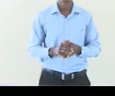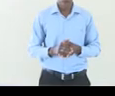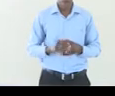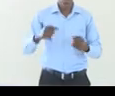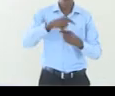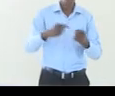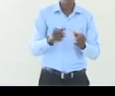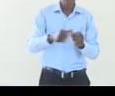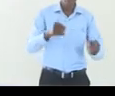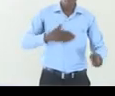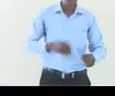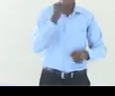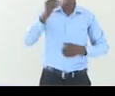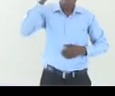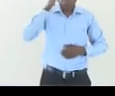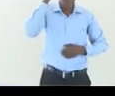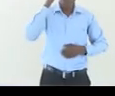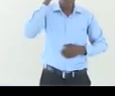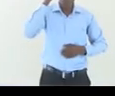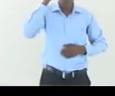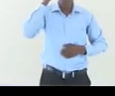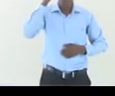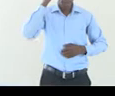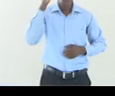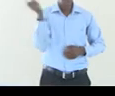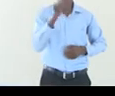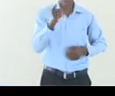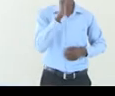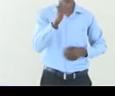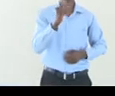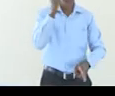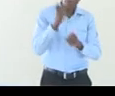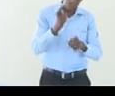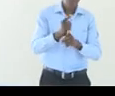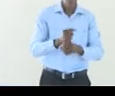when everybody is mad, where is sanity?